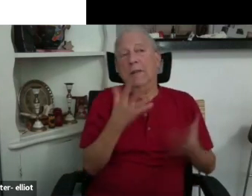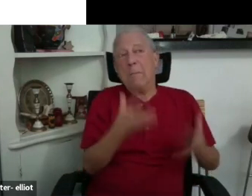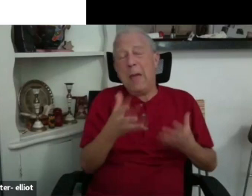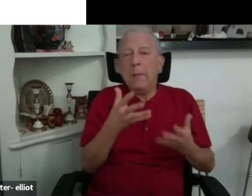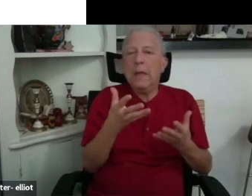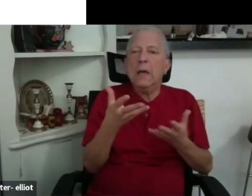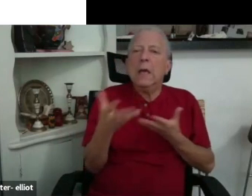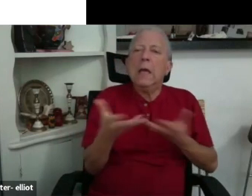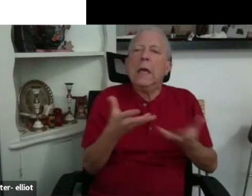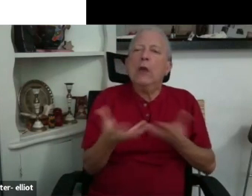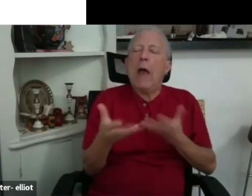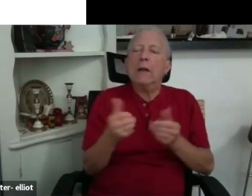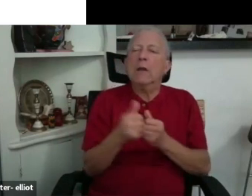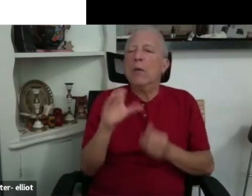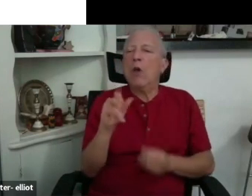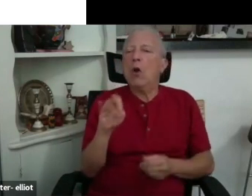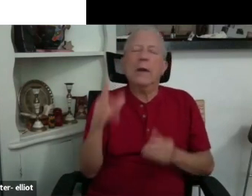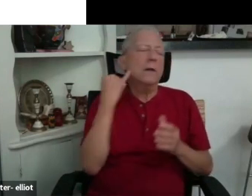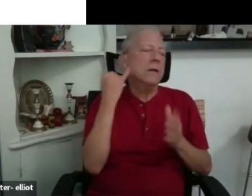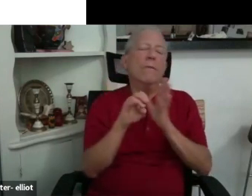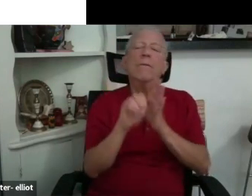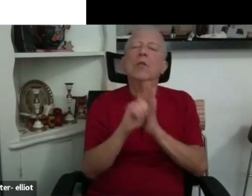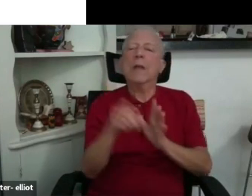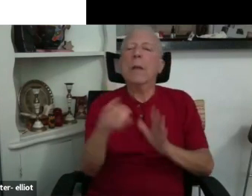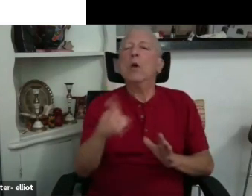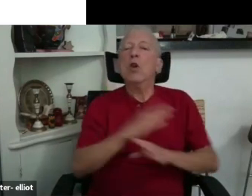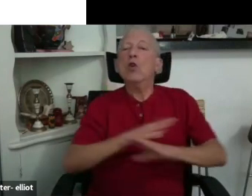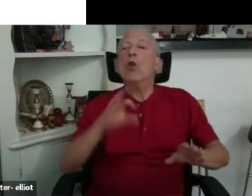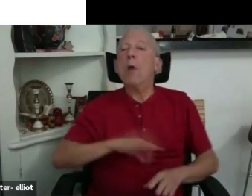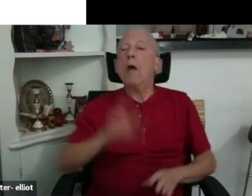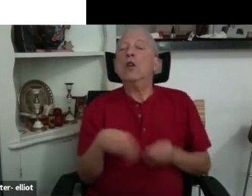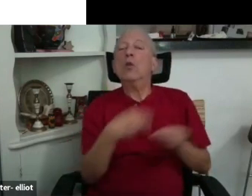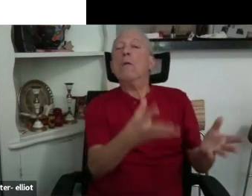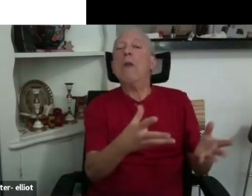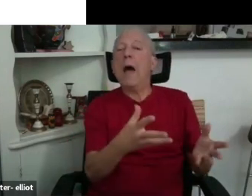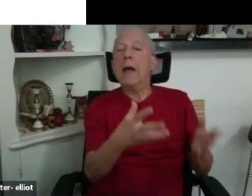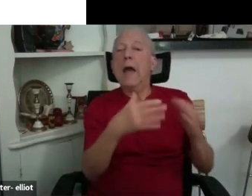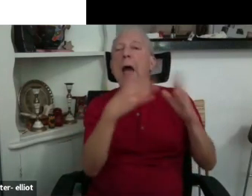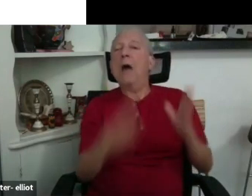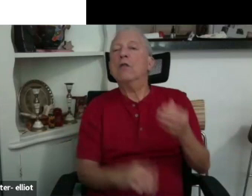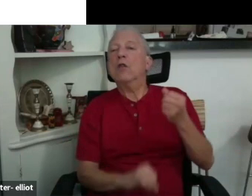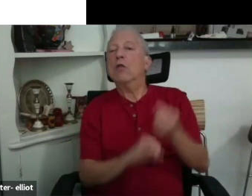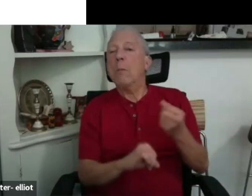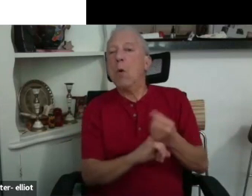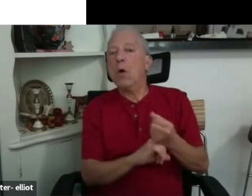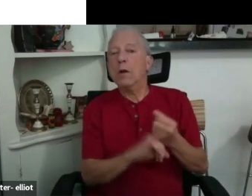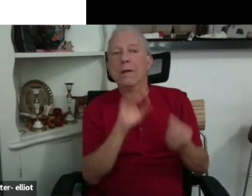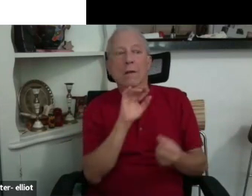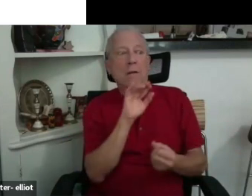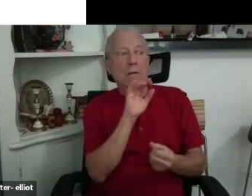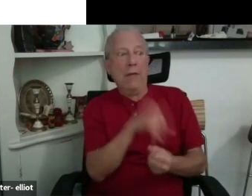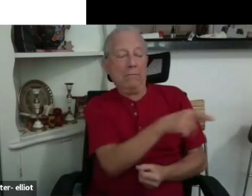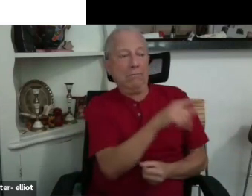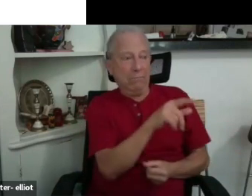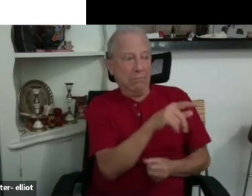So, say, for example, you're a nonprofit who provides housing support for an immigrant who paid a cartel to come to the US, or someone who